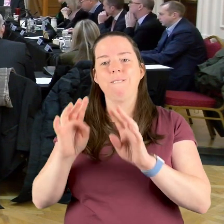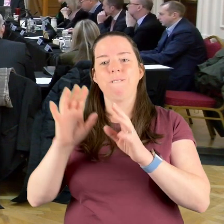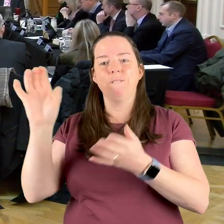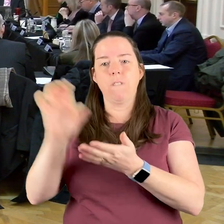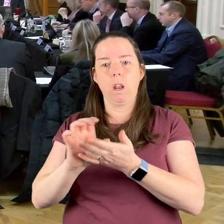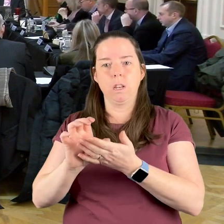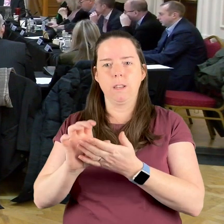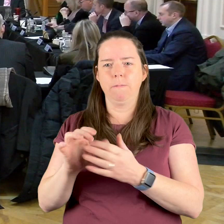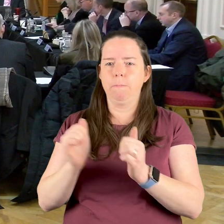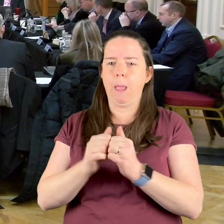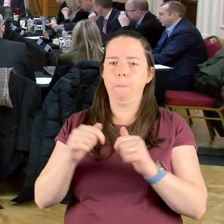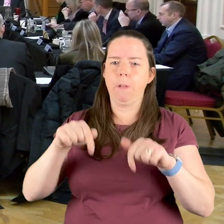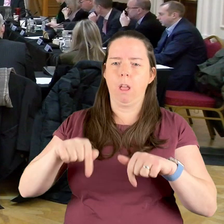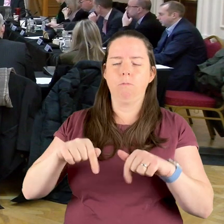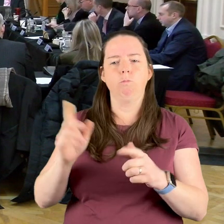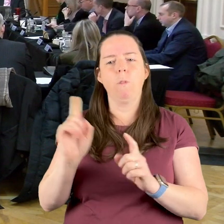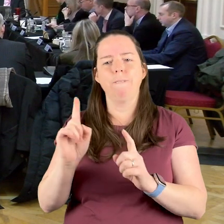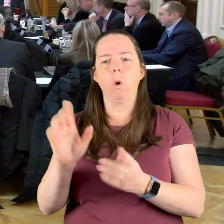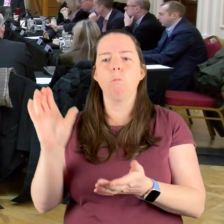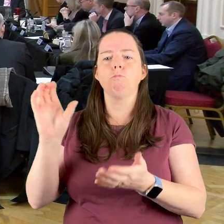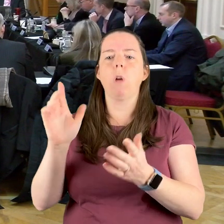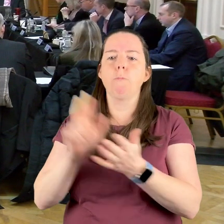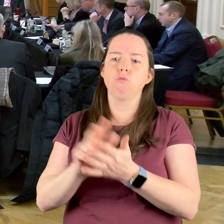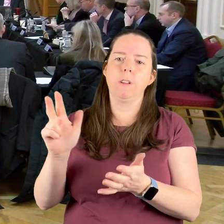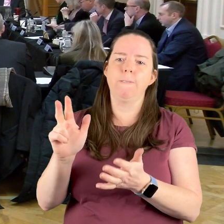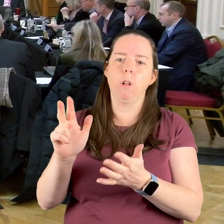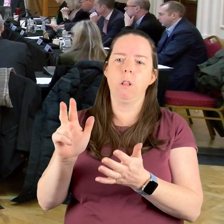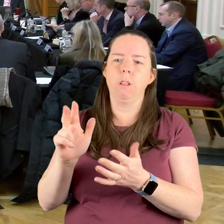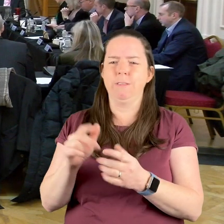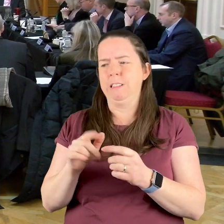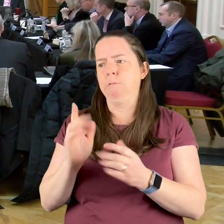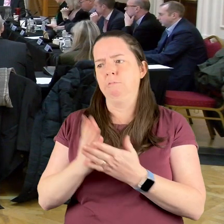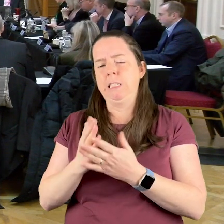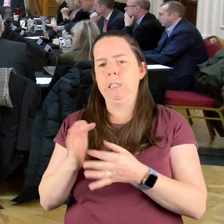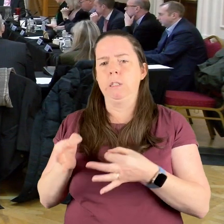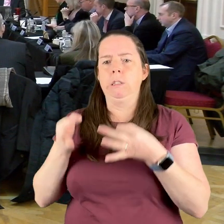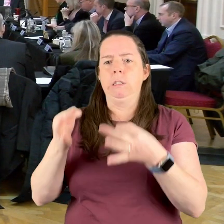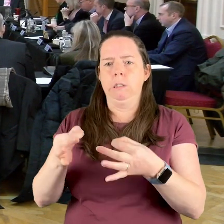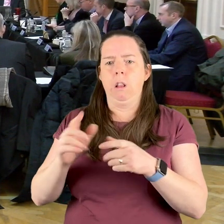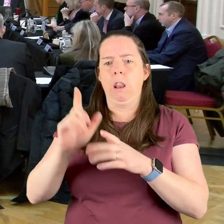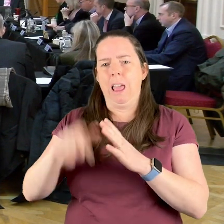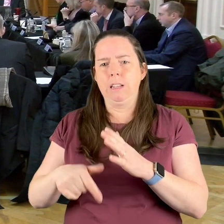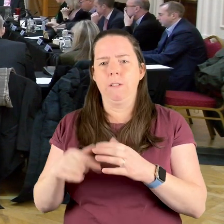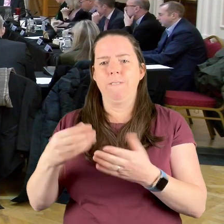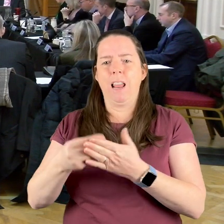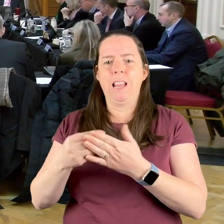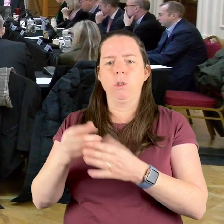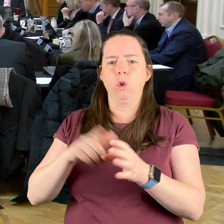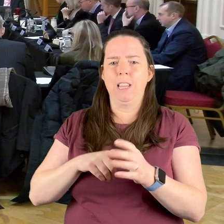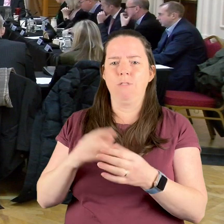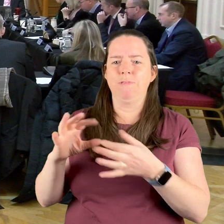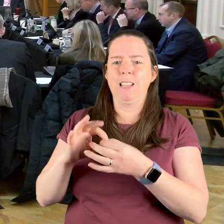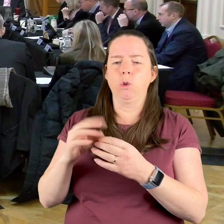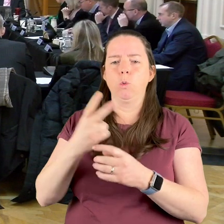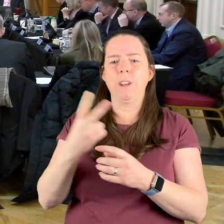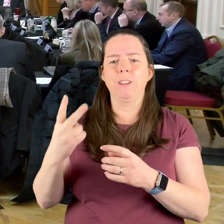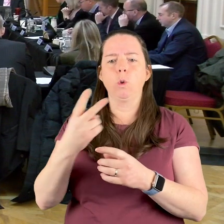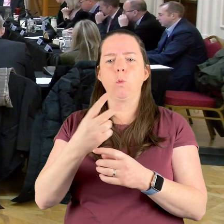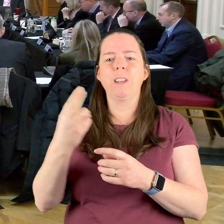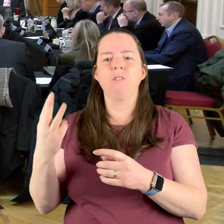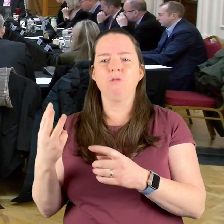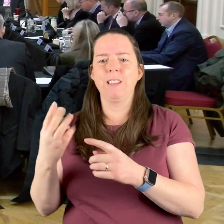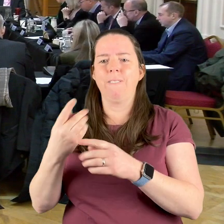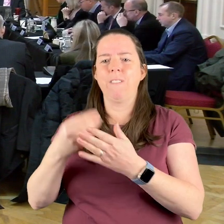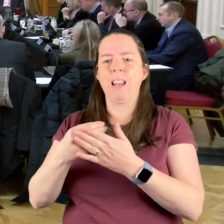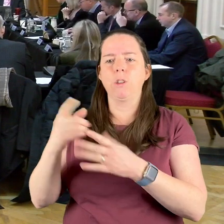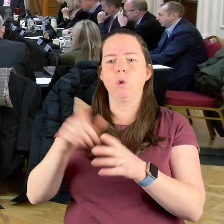Better Care Fund, and there's papers for approval. It's actually coming quite late in the financial year. It relates to the